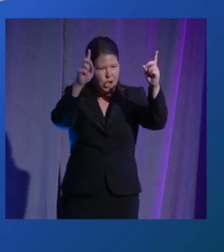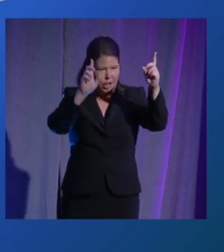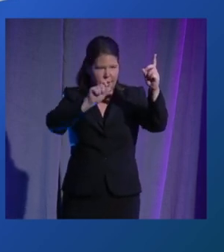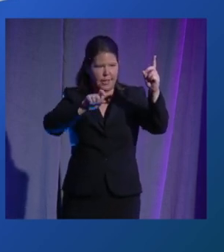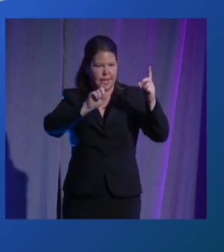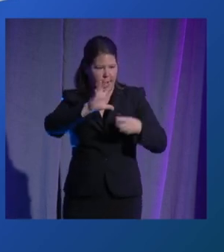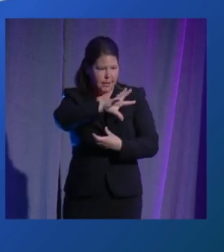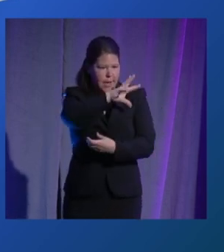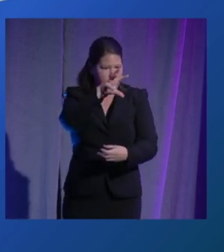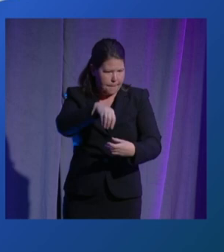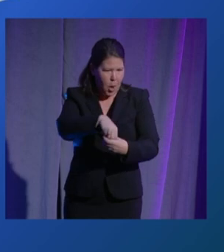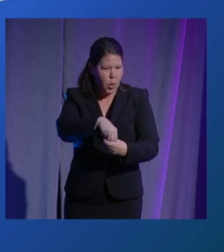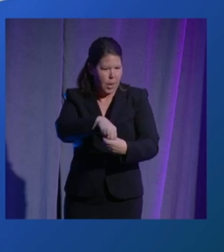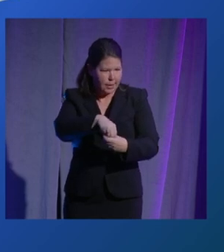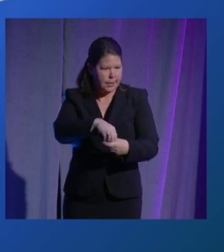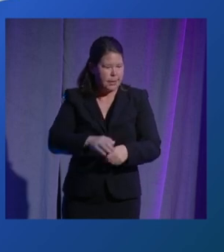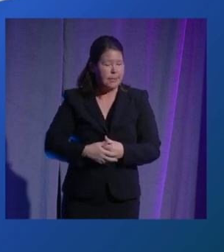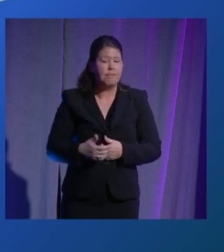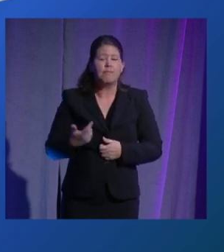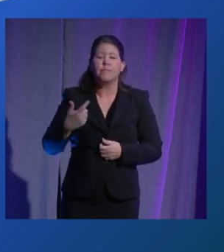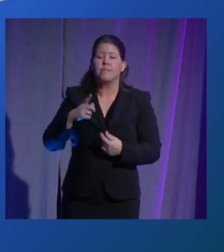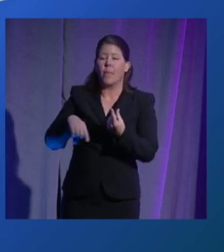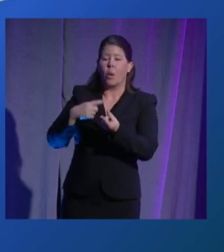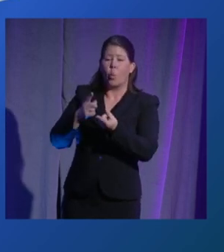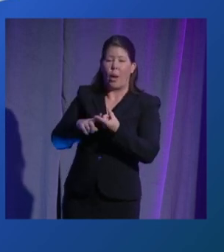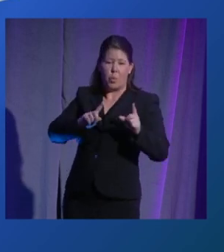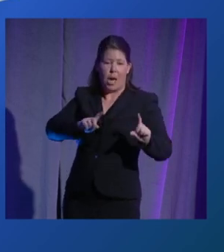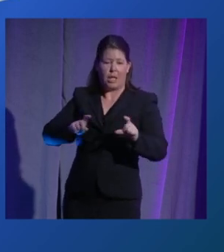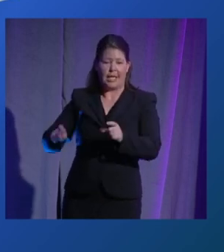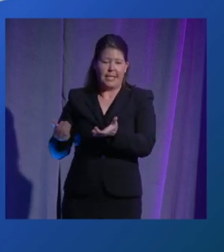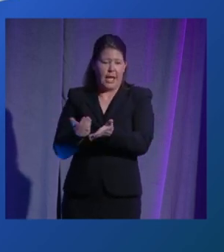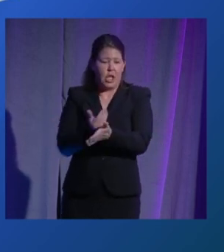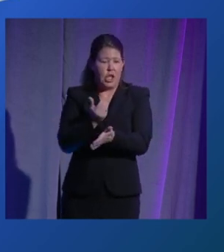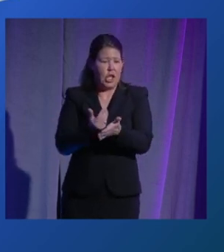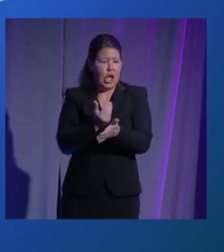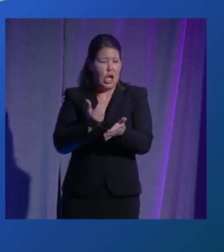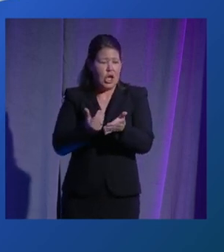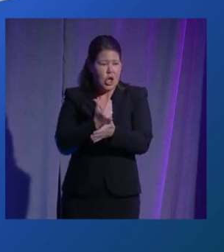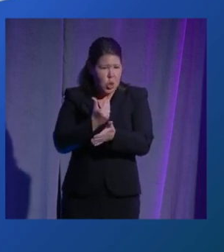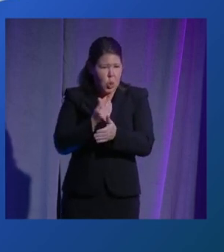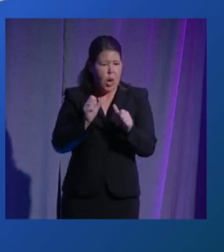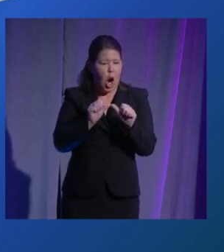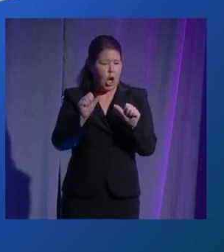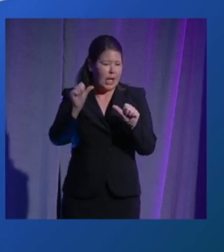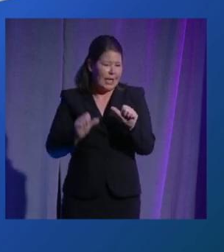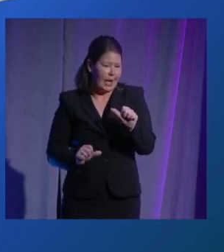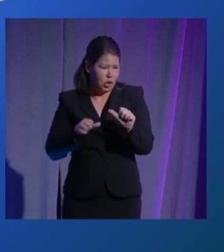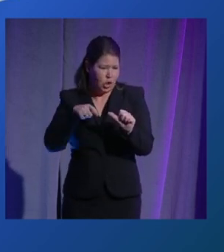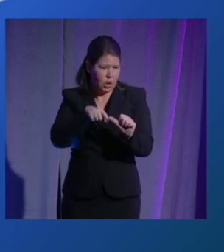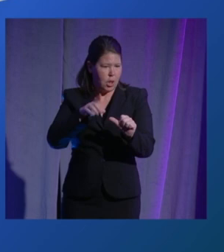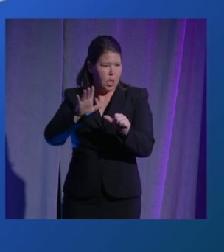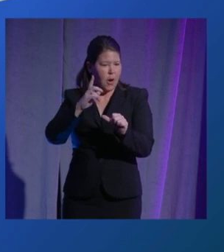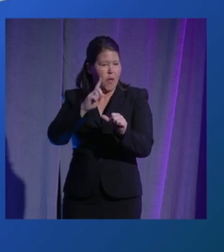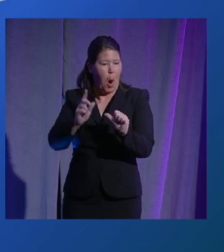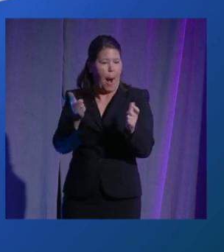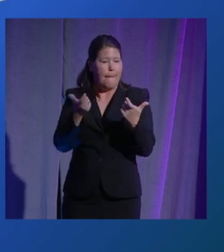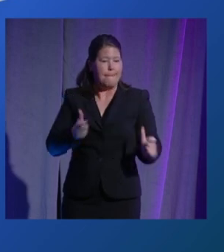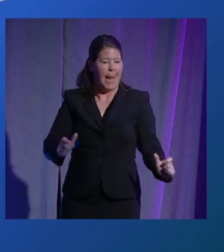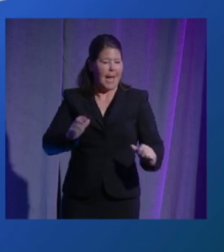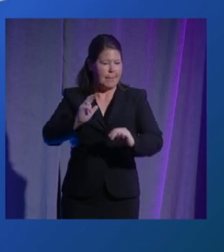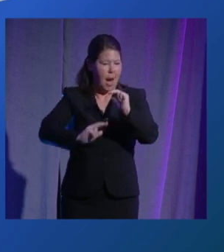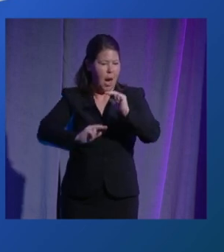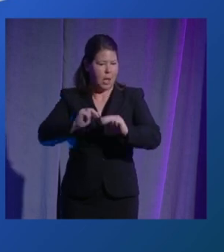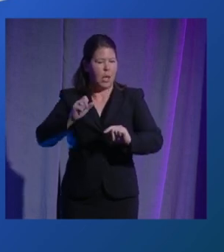are testing the new architectures I know right now you know the hype is about big models but we are thinking about how to